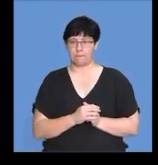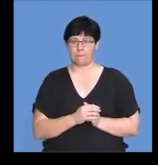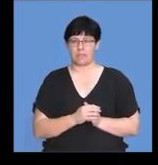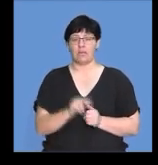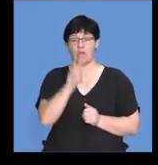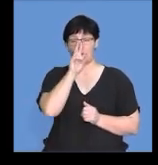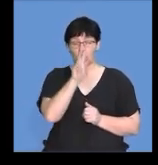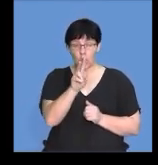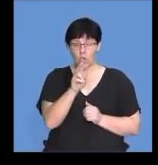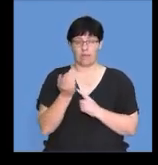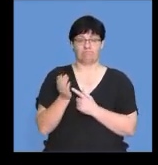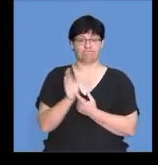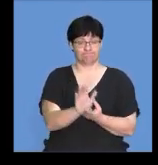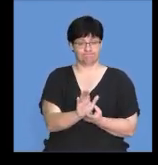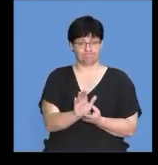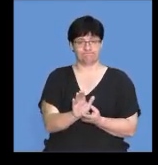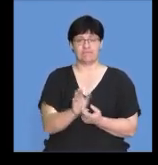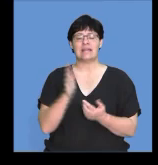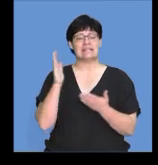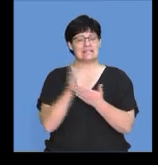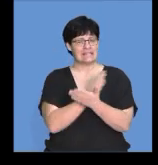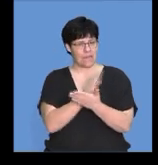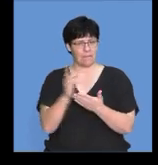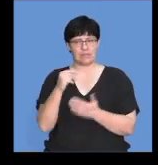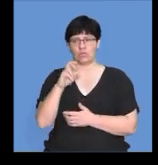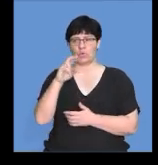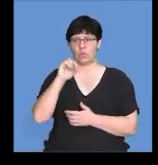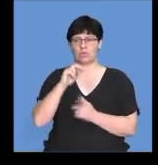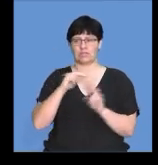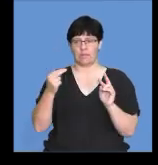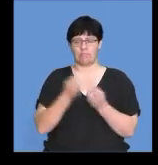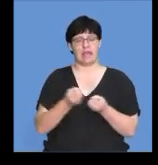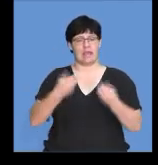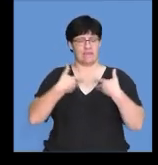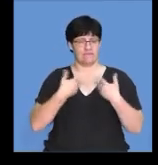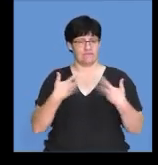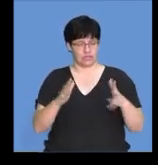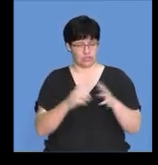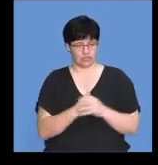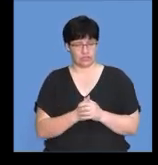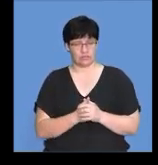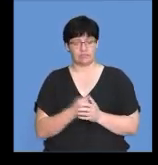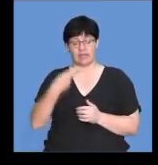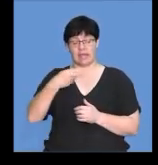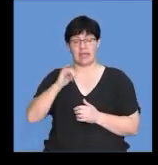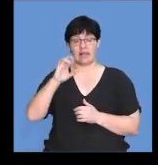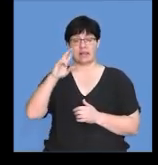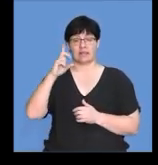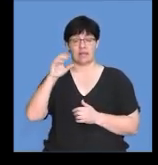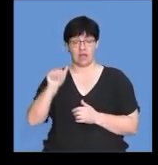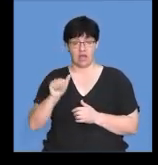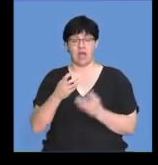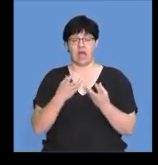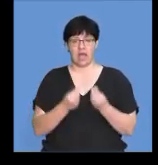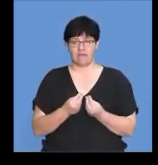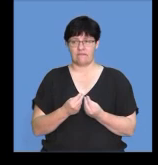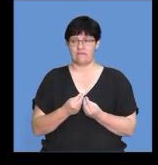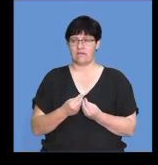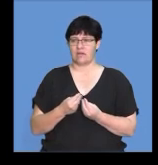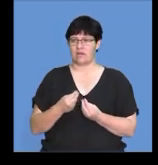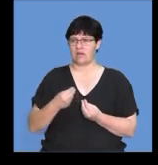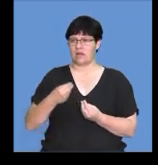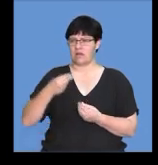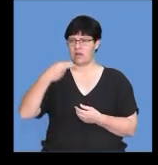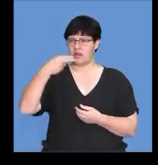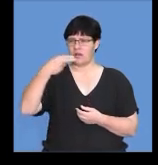Looking at this illustration, some of their genotypes have been given. In this case, Hilda has got a homozygous